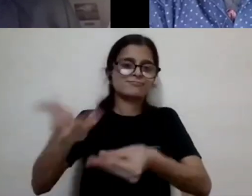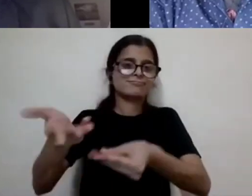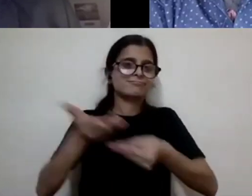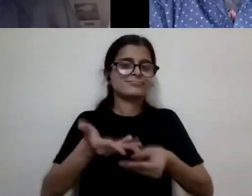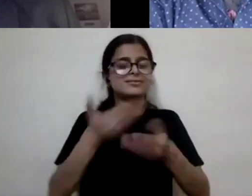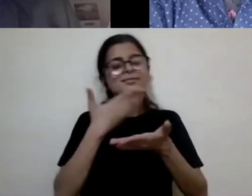Thank you.